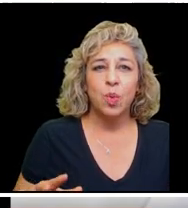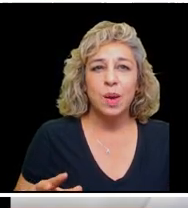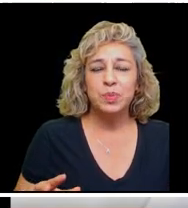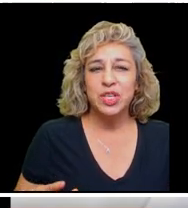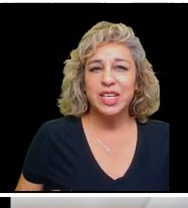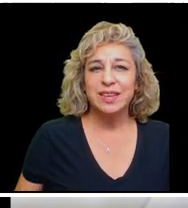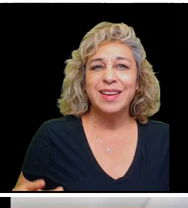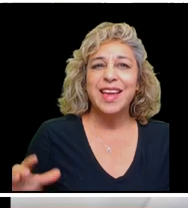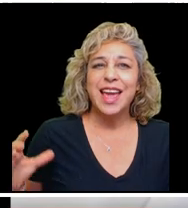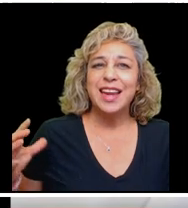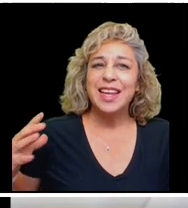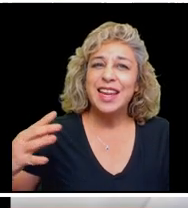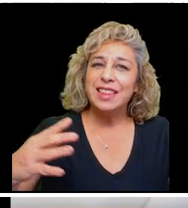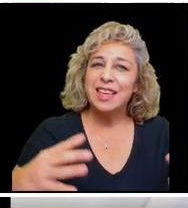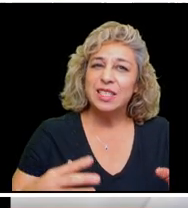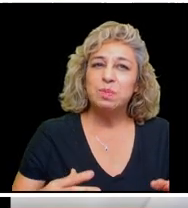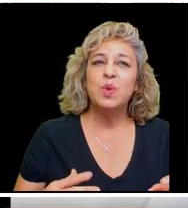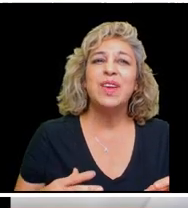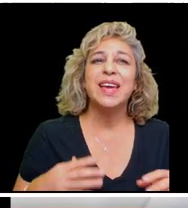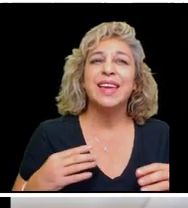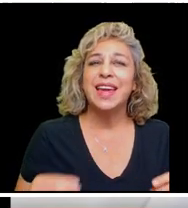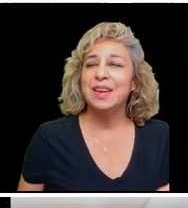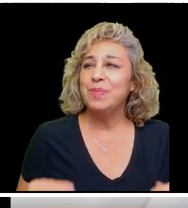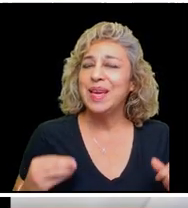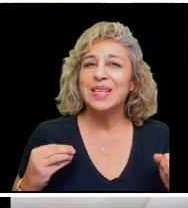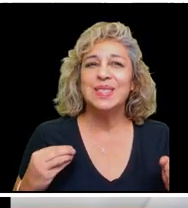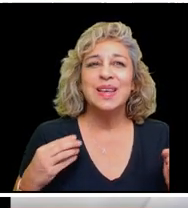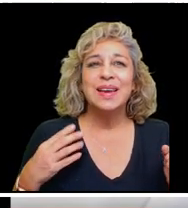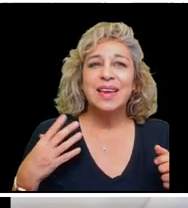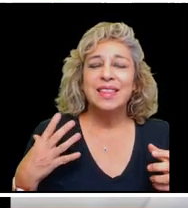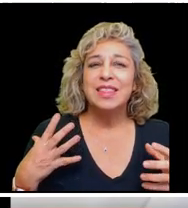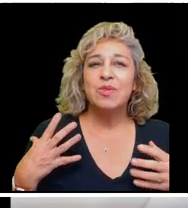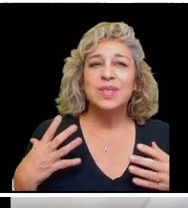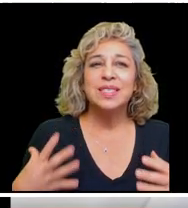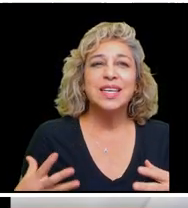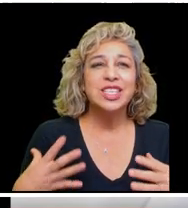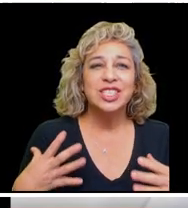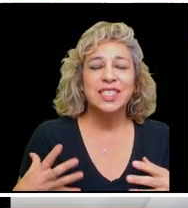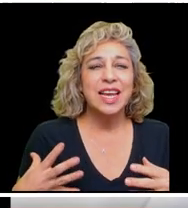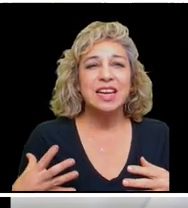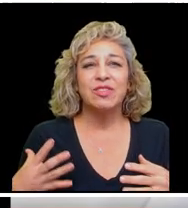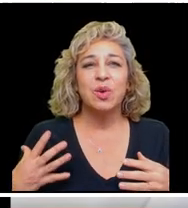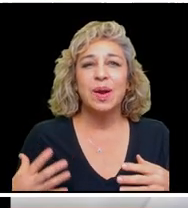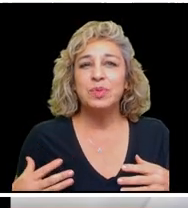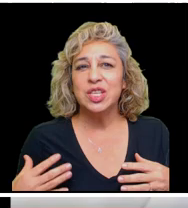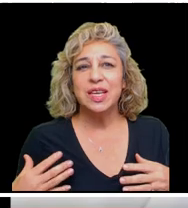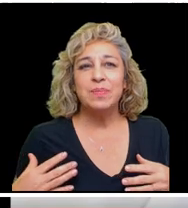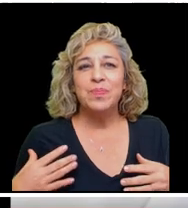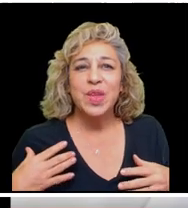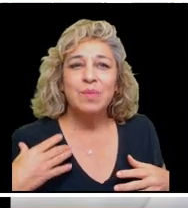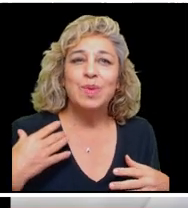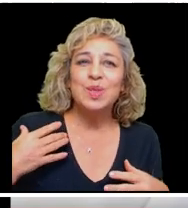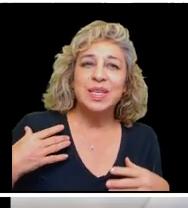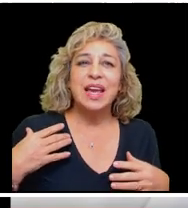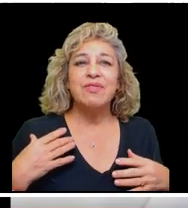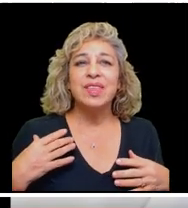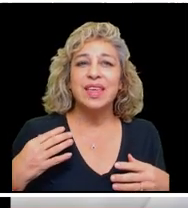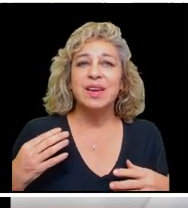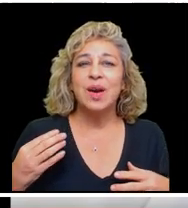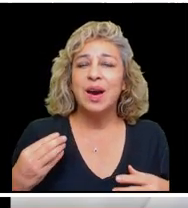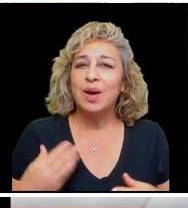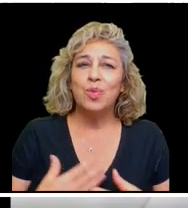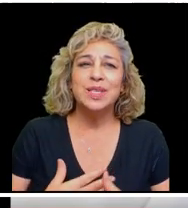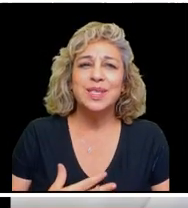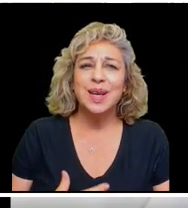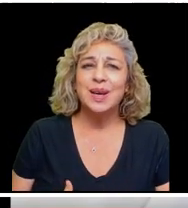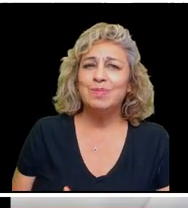of corruption and getting things moving again because there was such a state of corruption that most everything